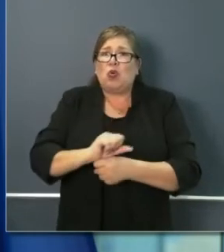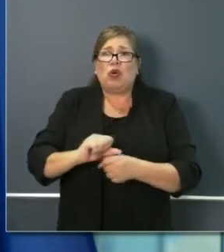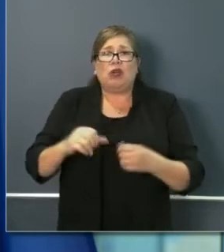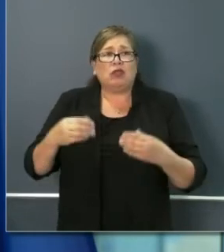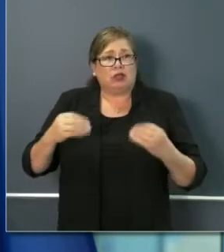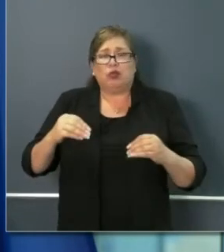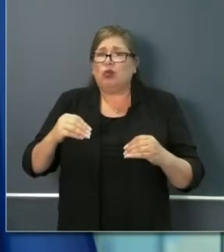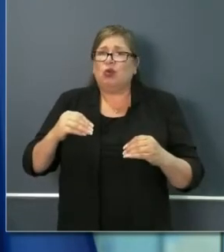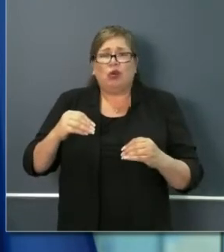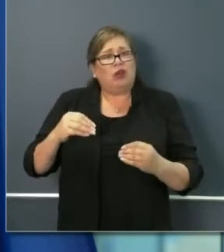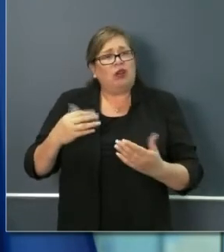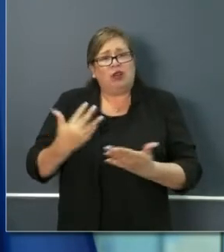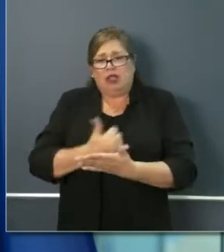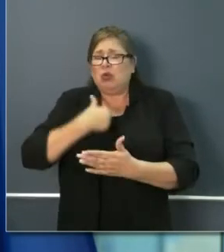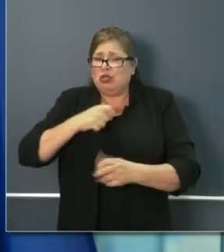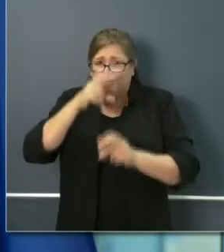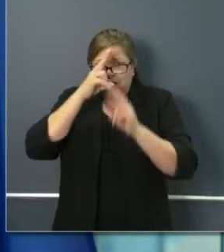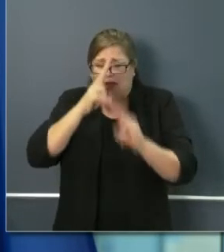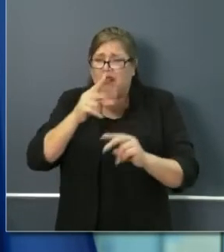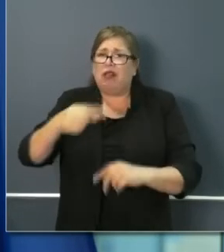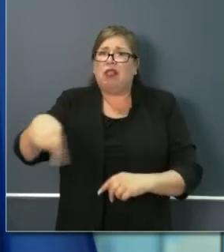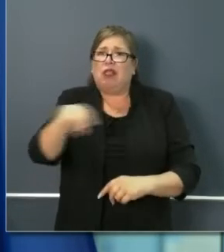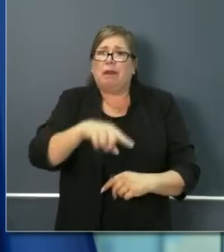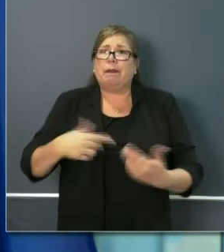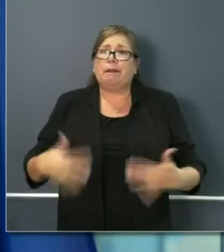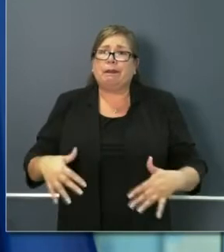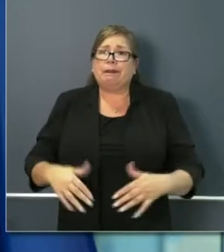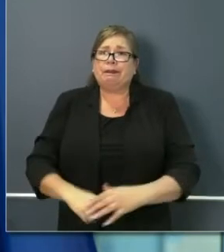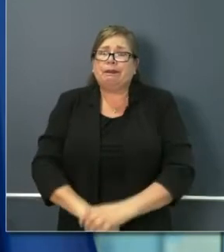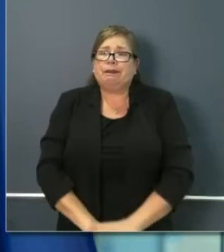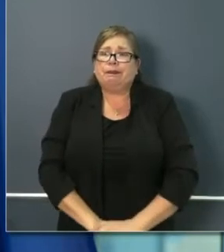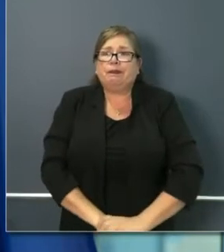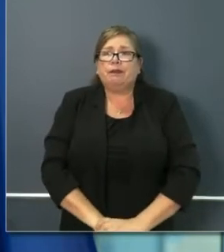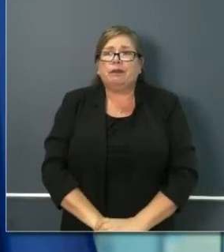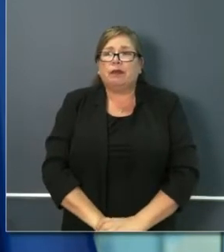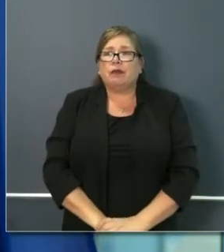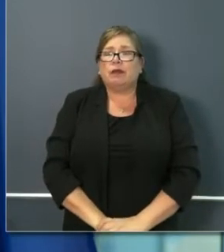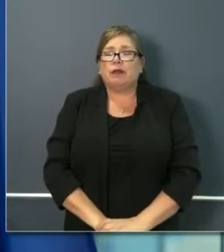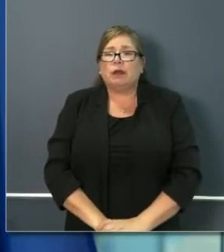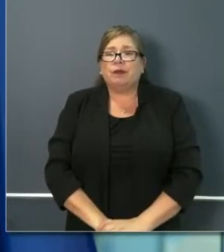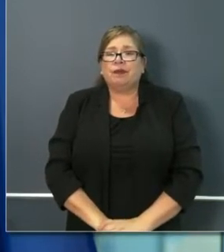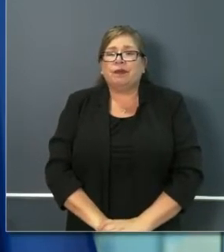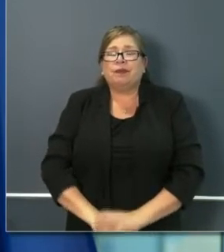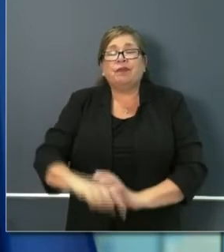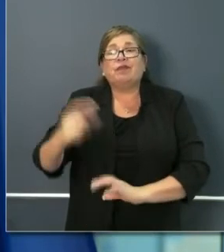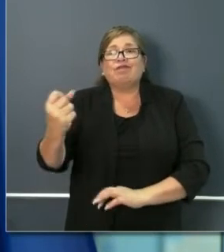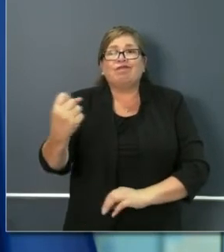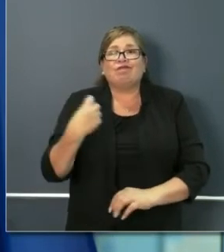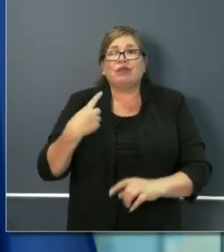respect and in some case reverence. Felix Michelson, Fox 11.